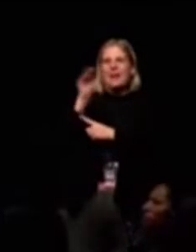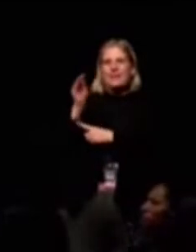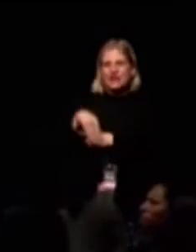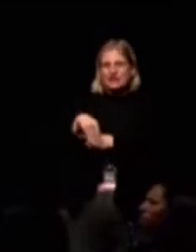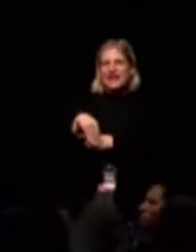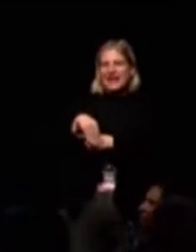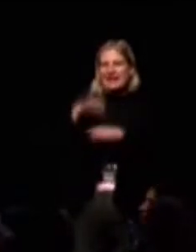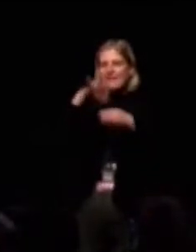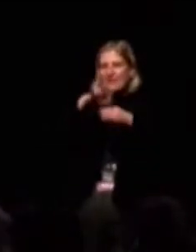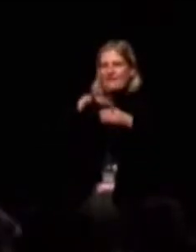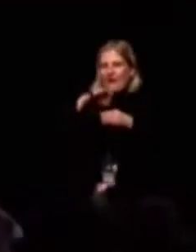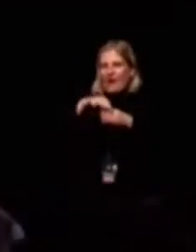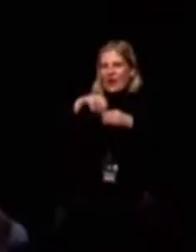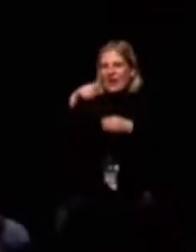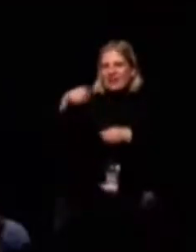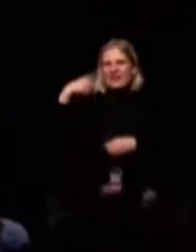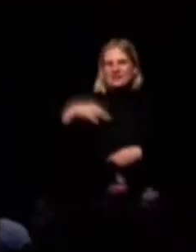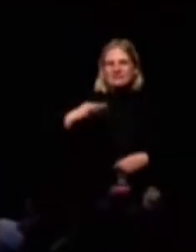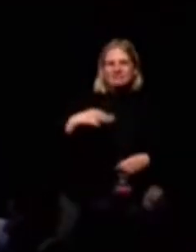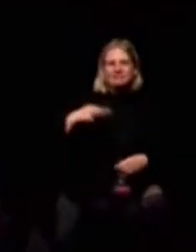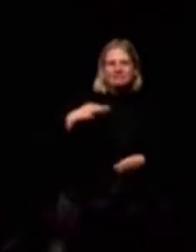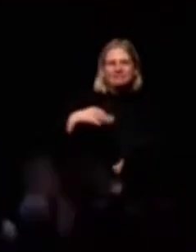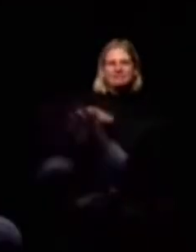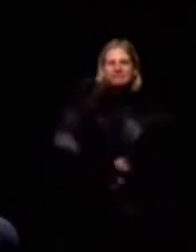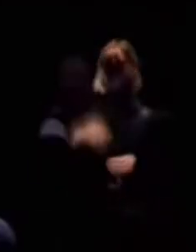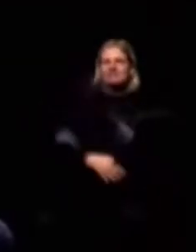the vote in this room.